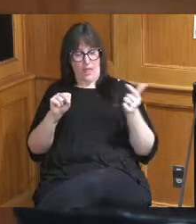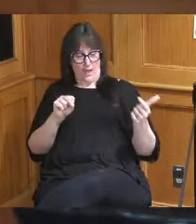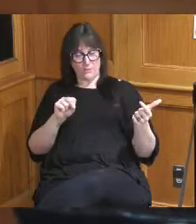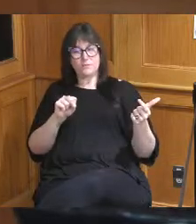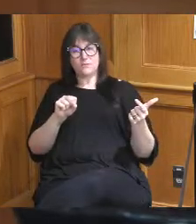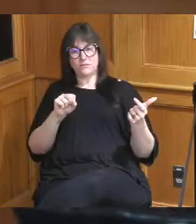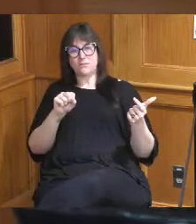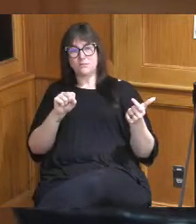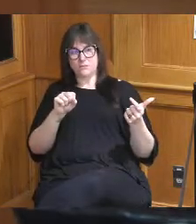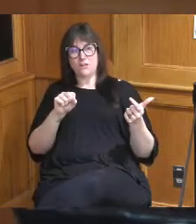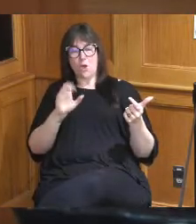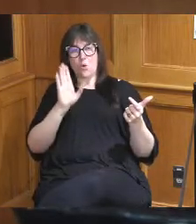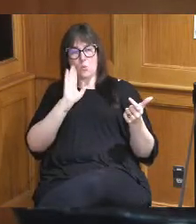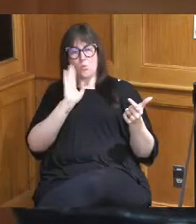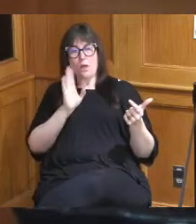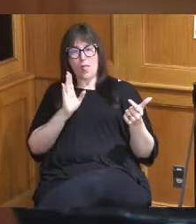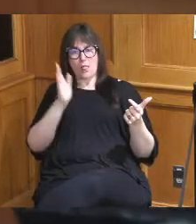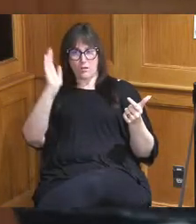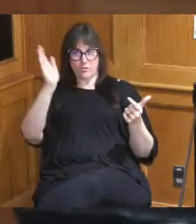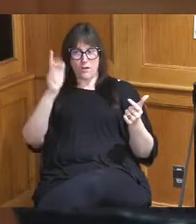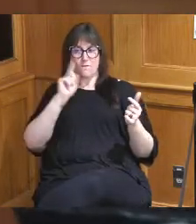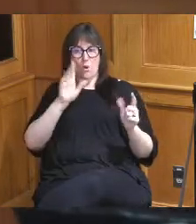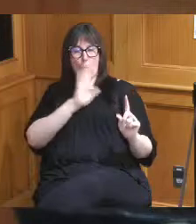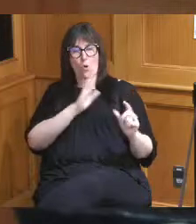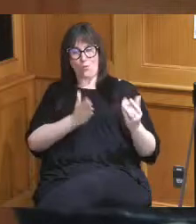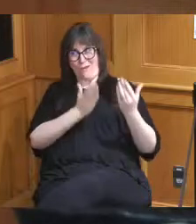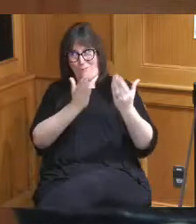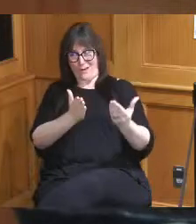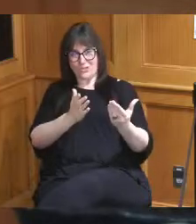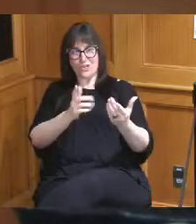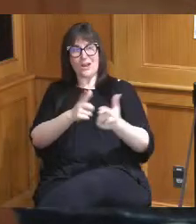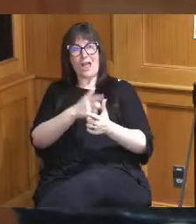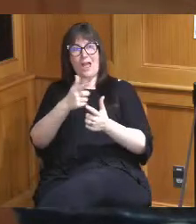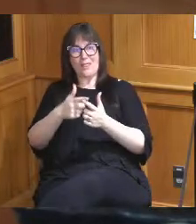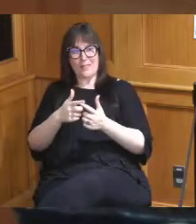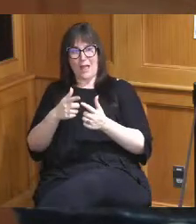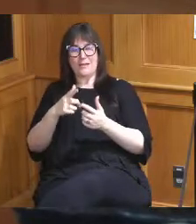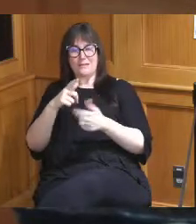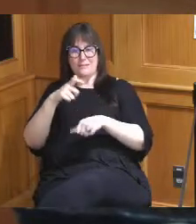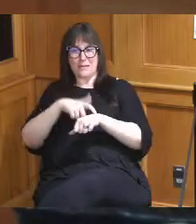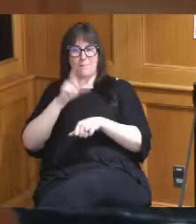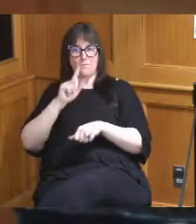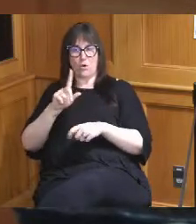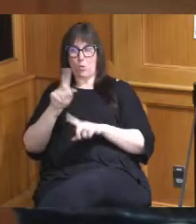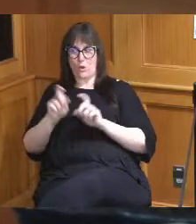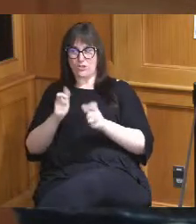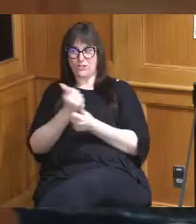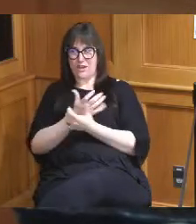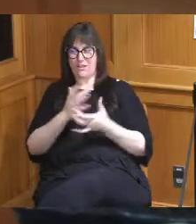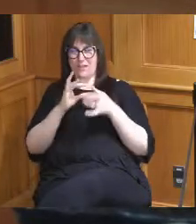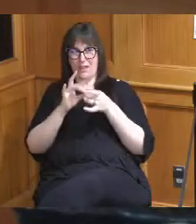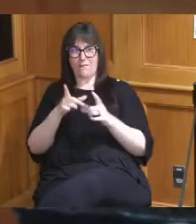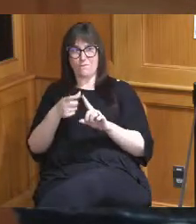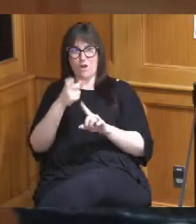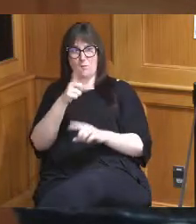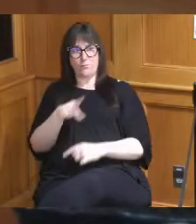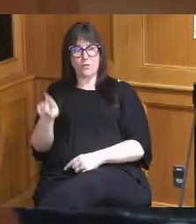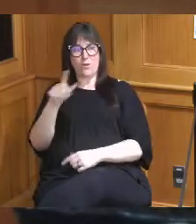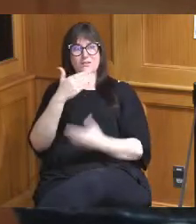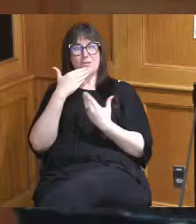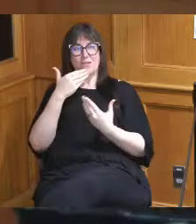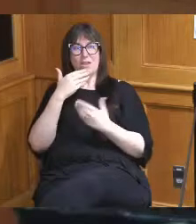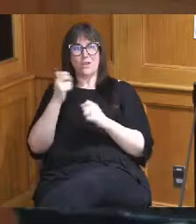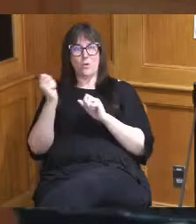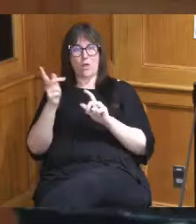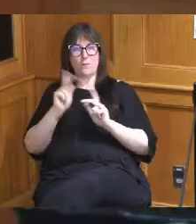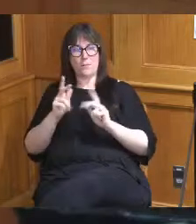the TLRC's midpoint recommendation, and then we'll go from there with time for questions from all of you commissioners. So thank you very much.